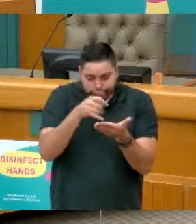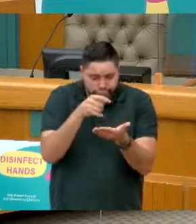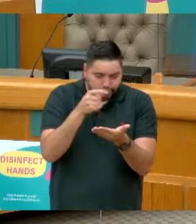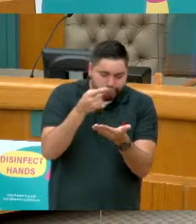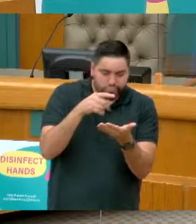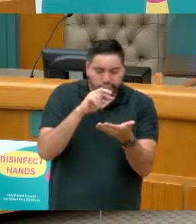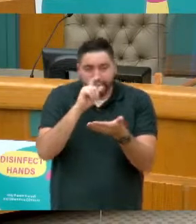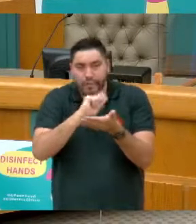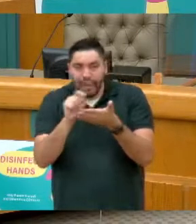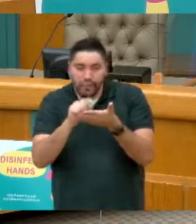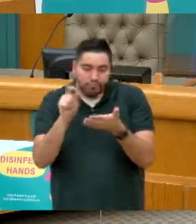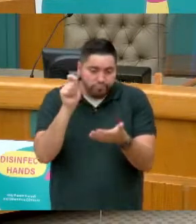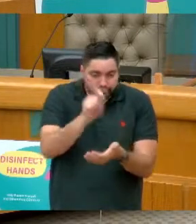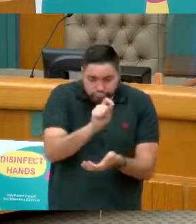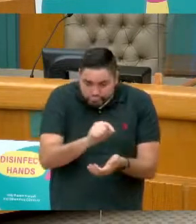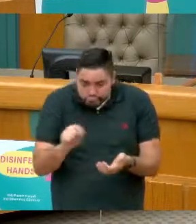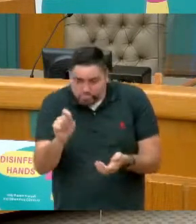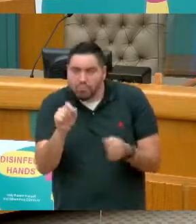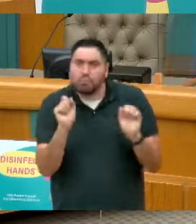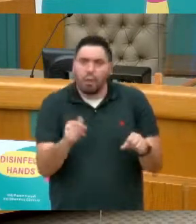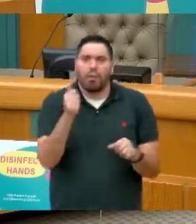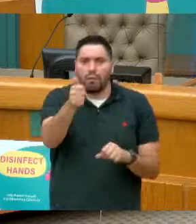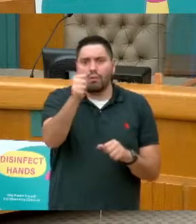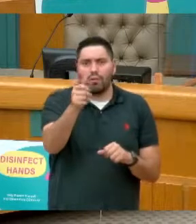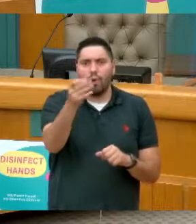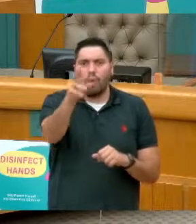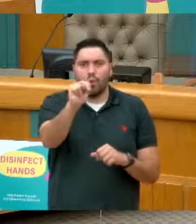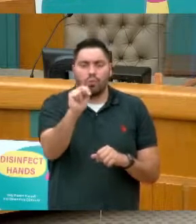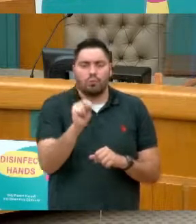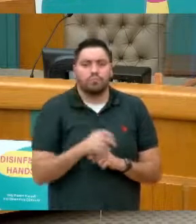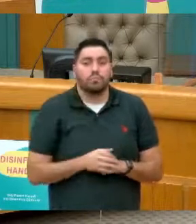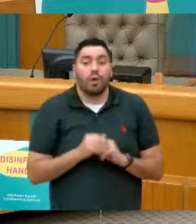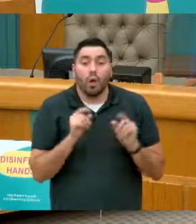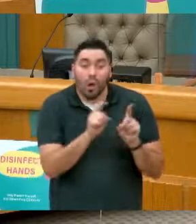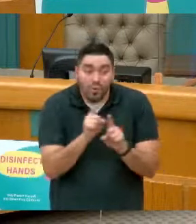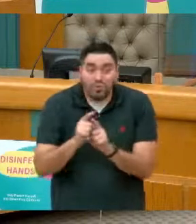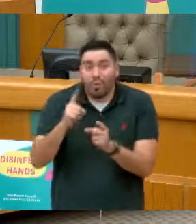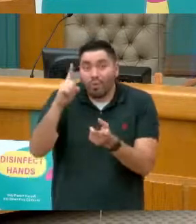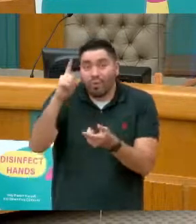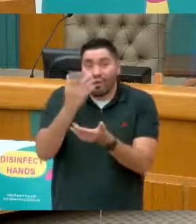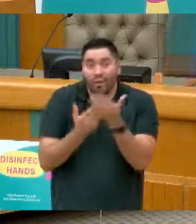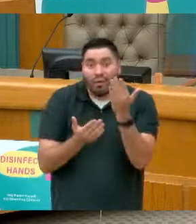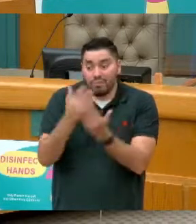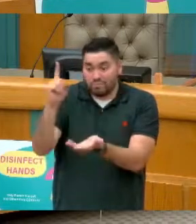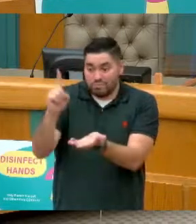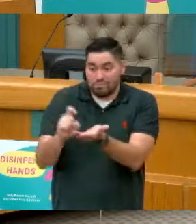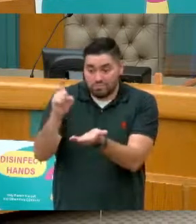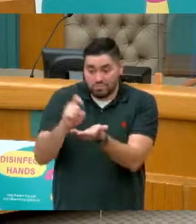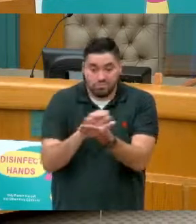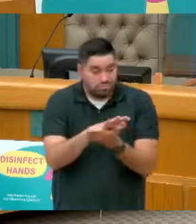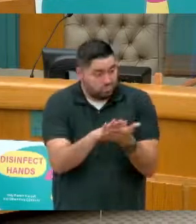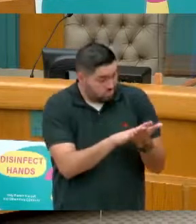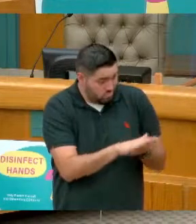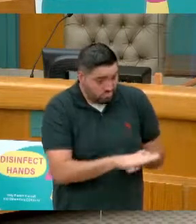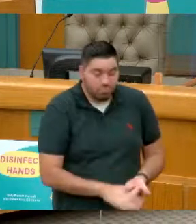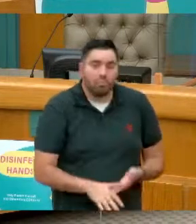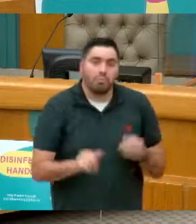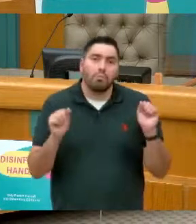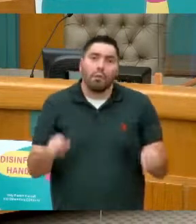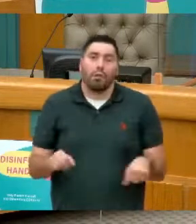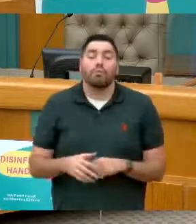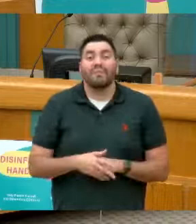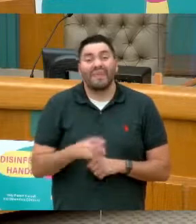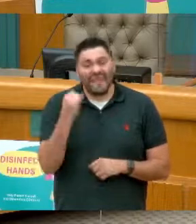booth voting, because you can take that out and you'll have your choices with you, and they're already marked. So that saves some time, and it keeps the